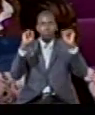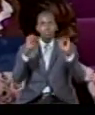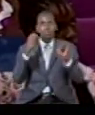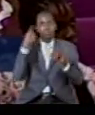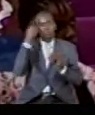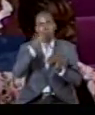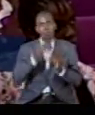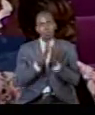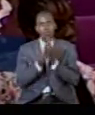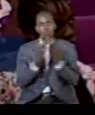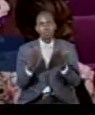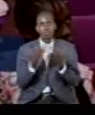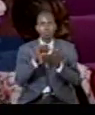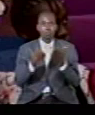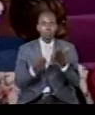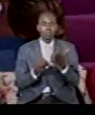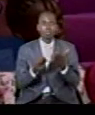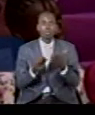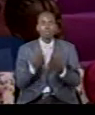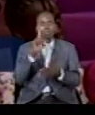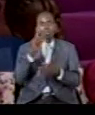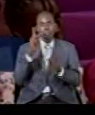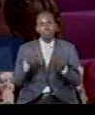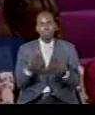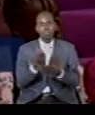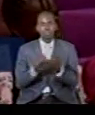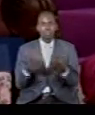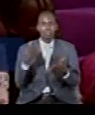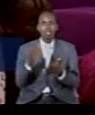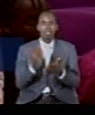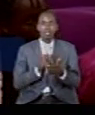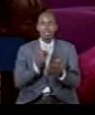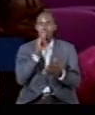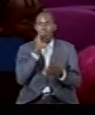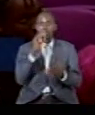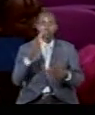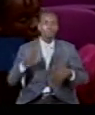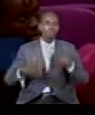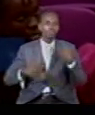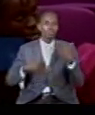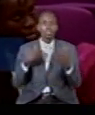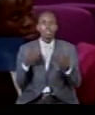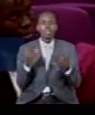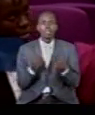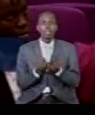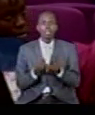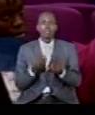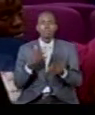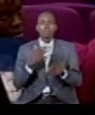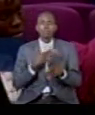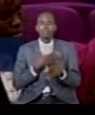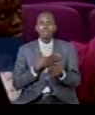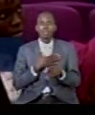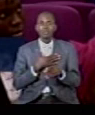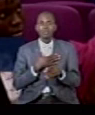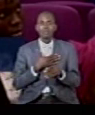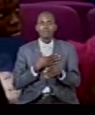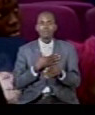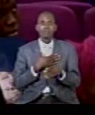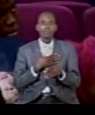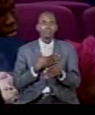Harrison wrote, I'm at the extreme of gladness as my depths of warm forces